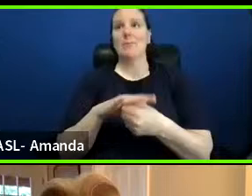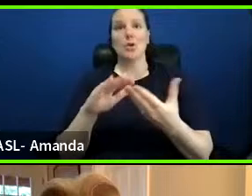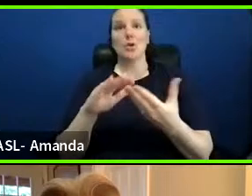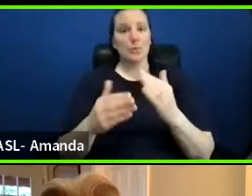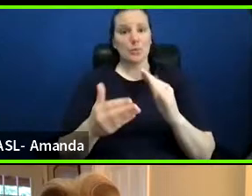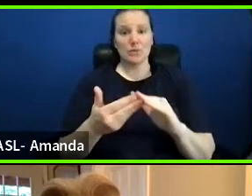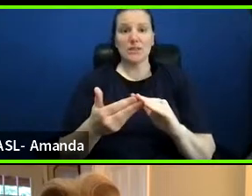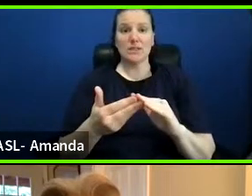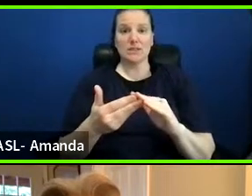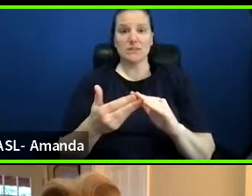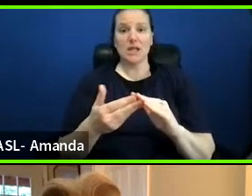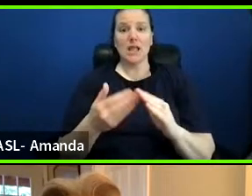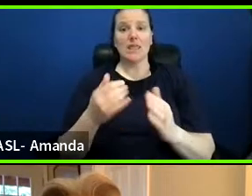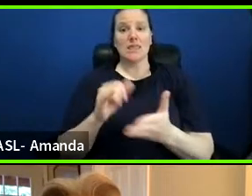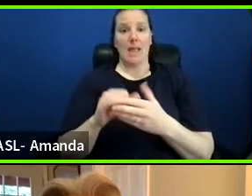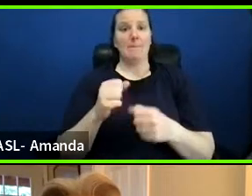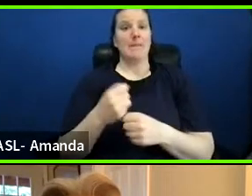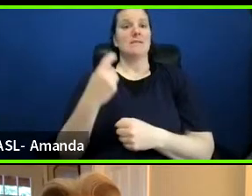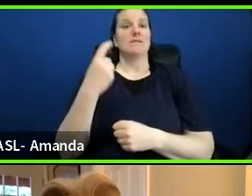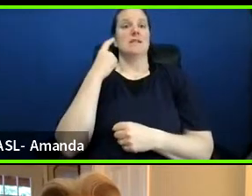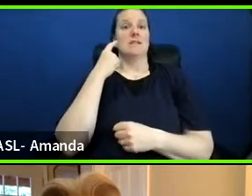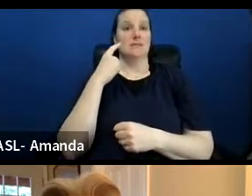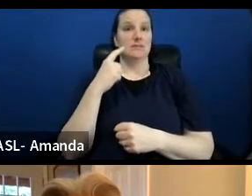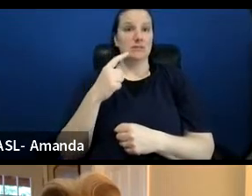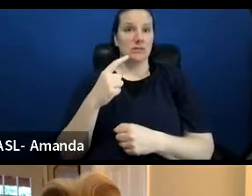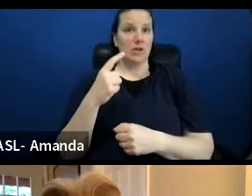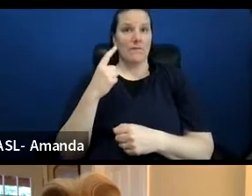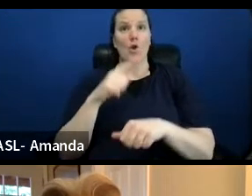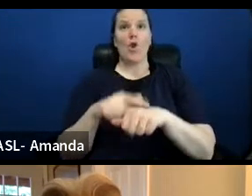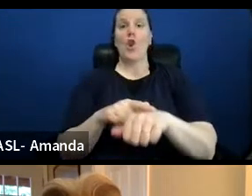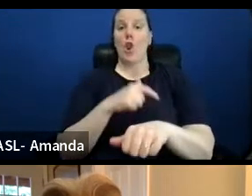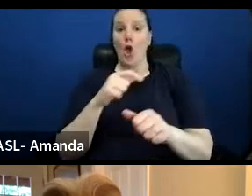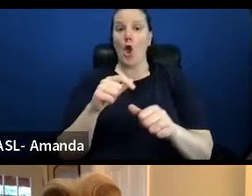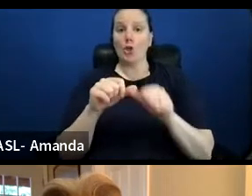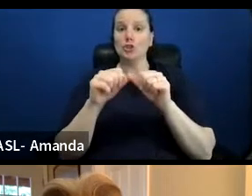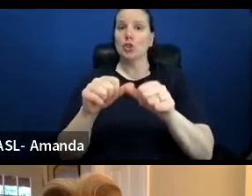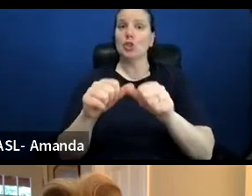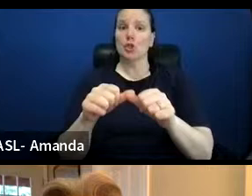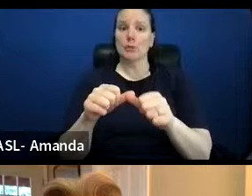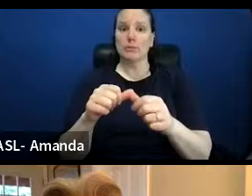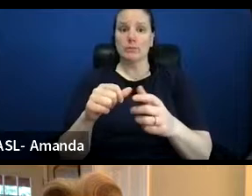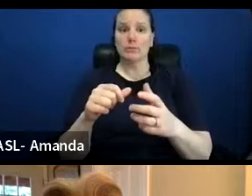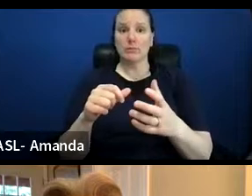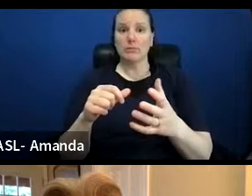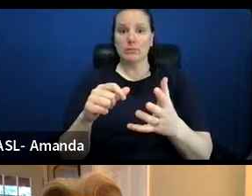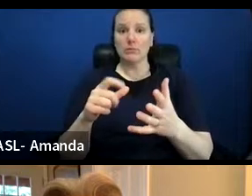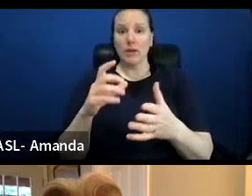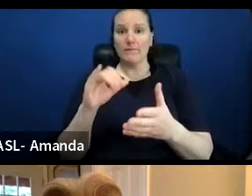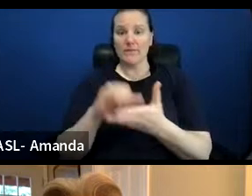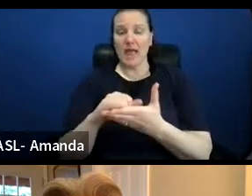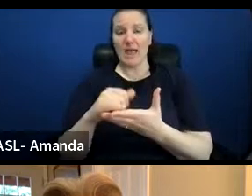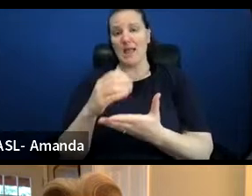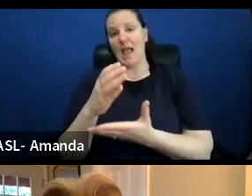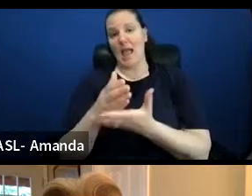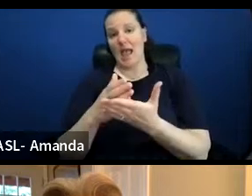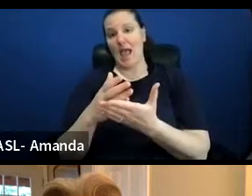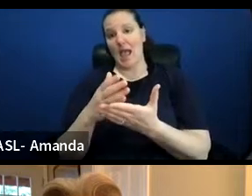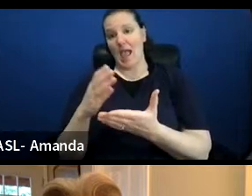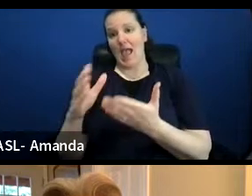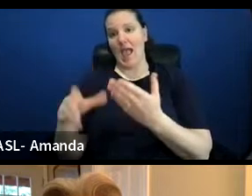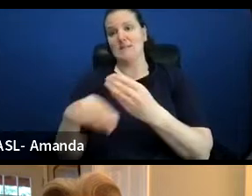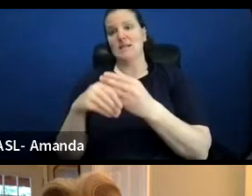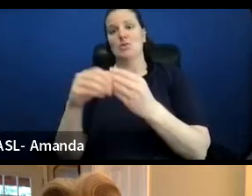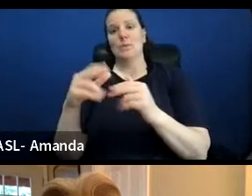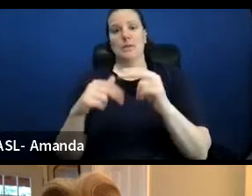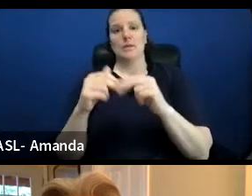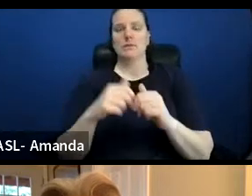communities, and that makes sense for long-term sustainability of that asset that we build. And specifically,